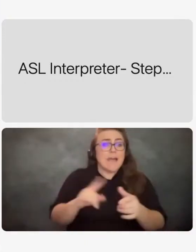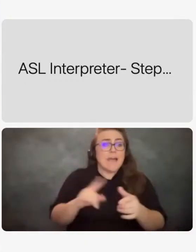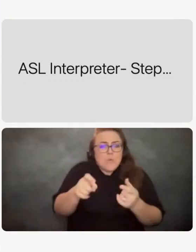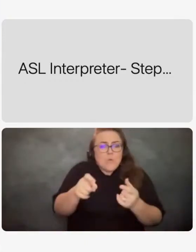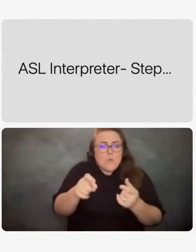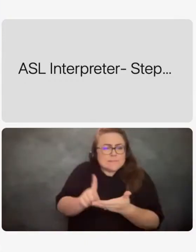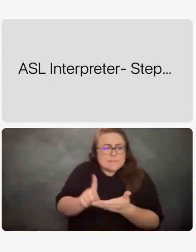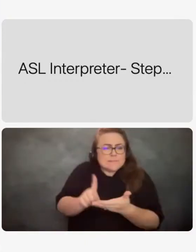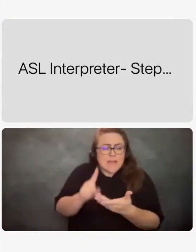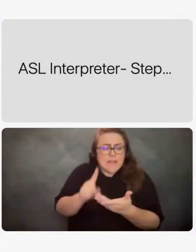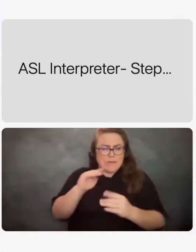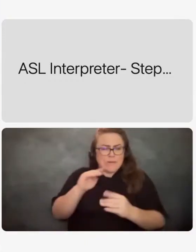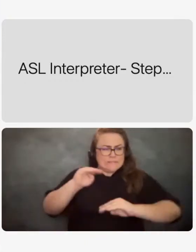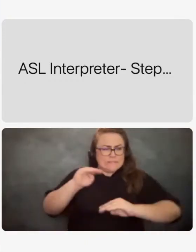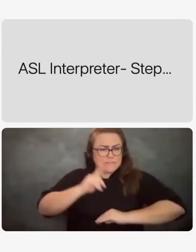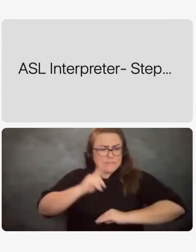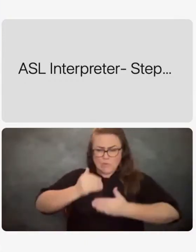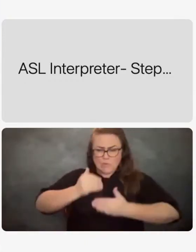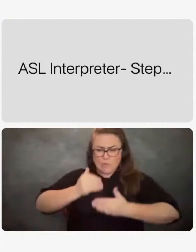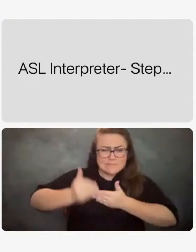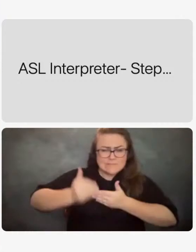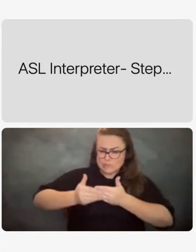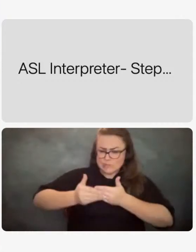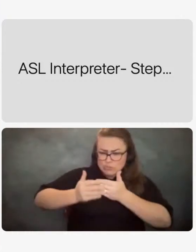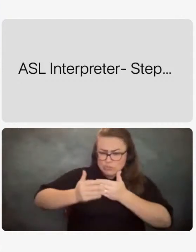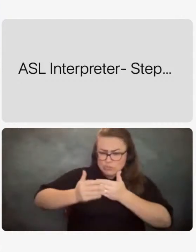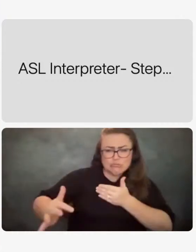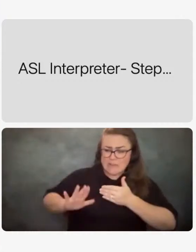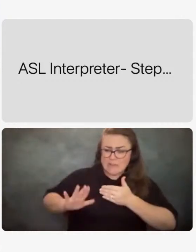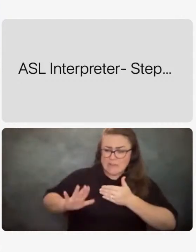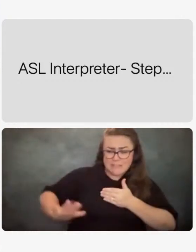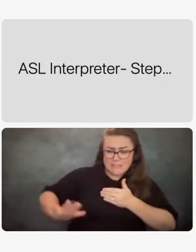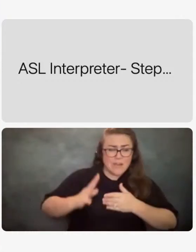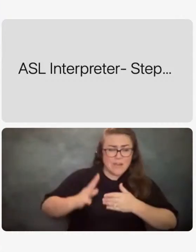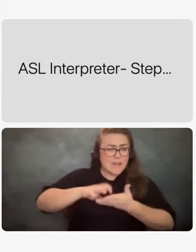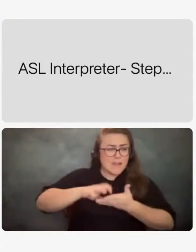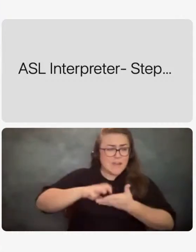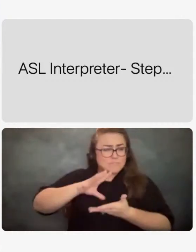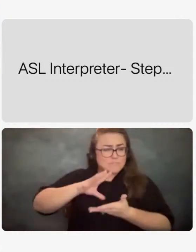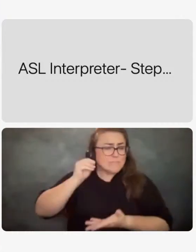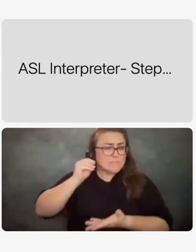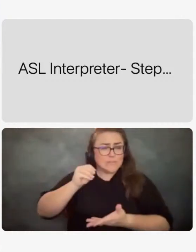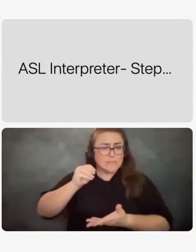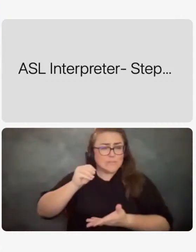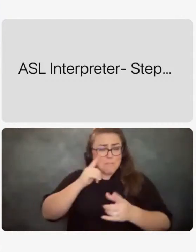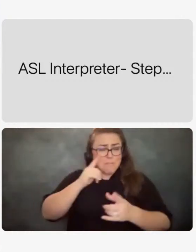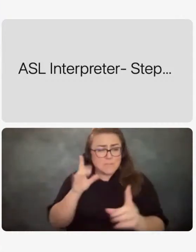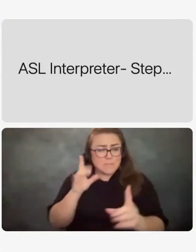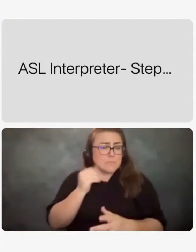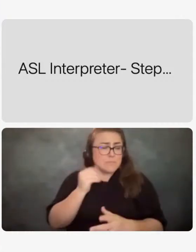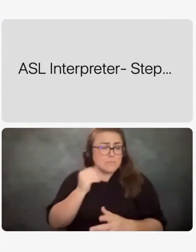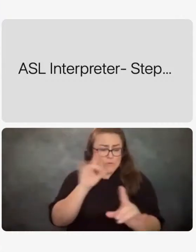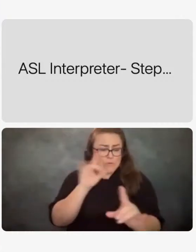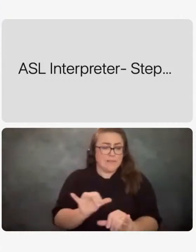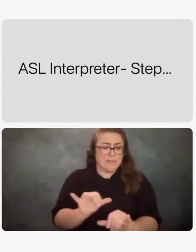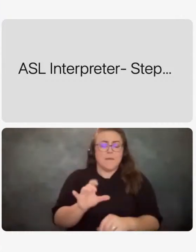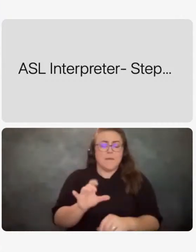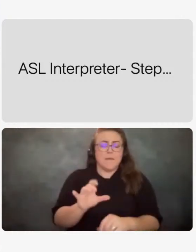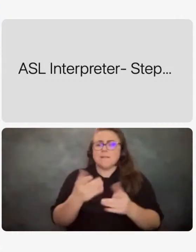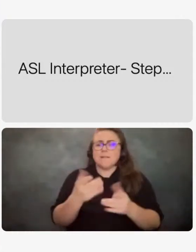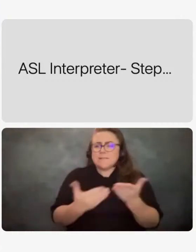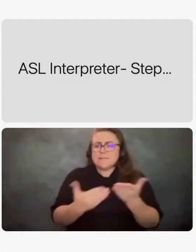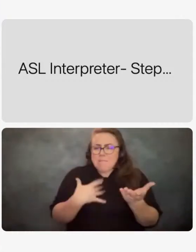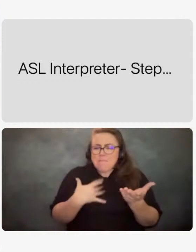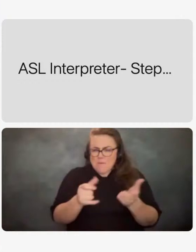And we're going to show you some visionary ideas of what that could be. But I wanted to point out a few things about just the site itself. There's